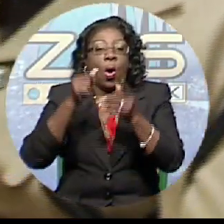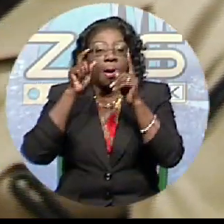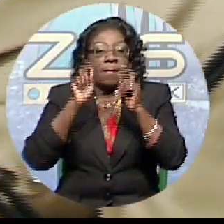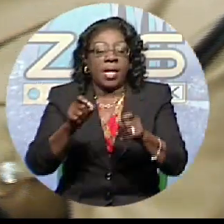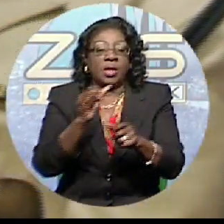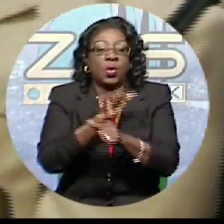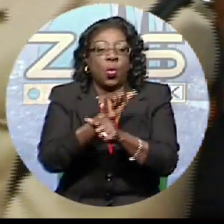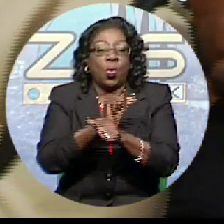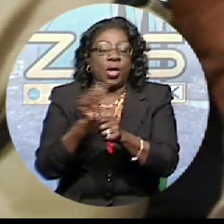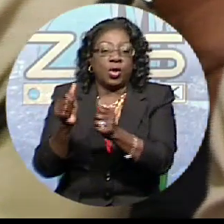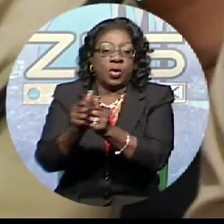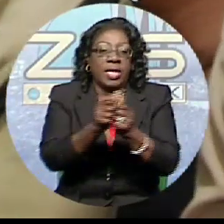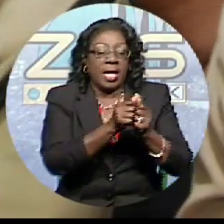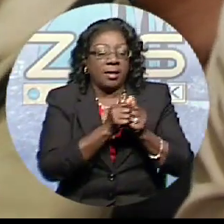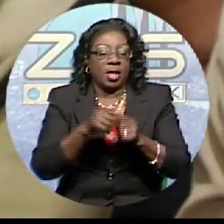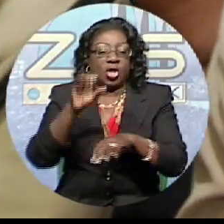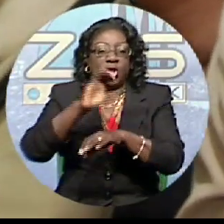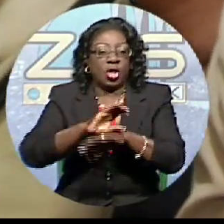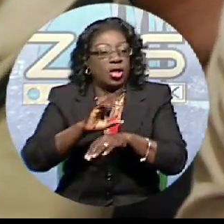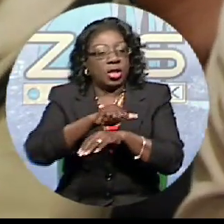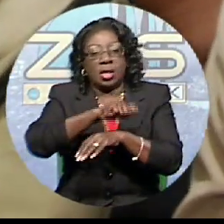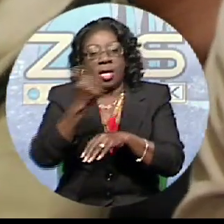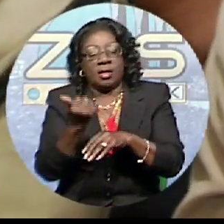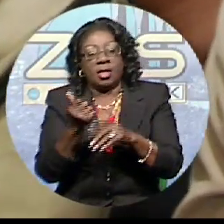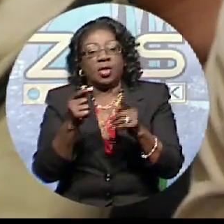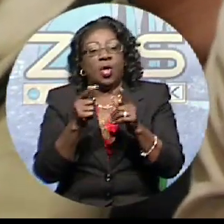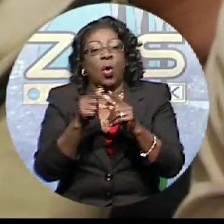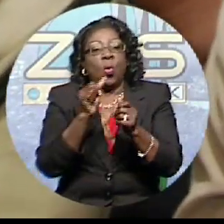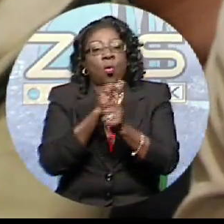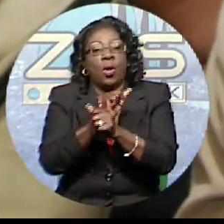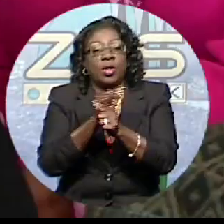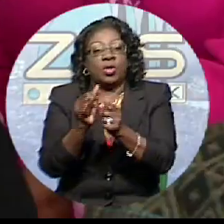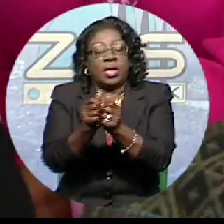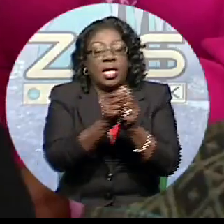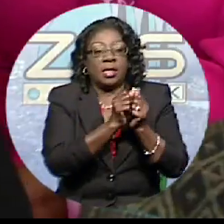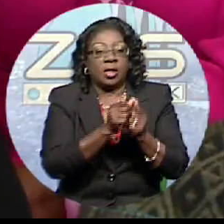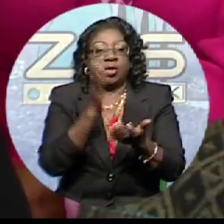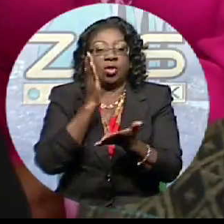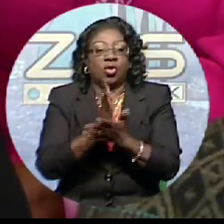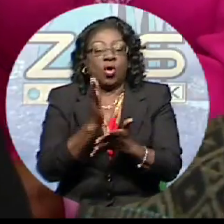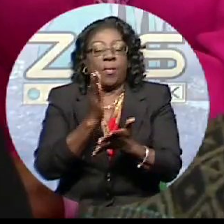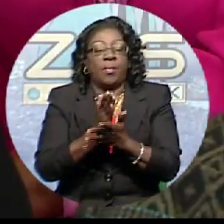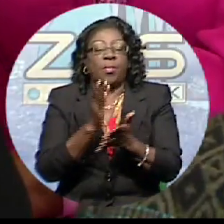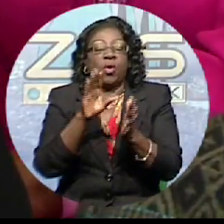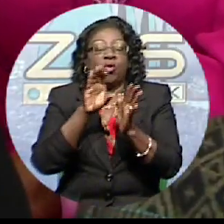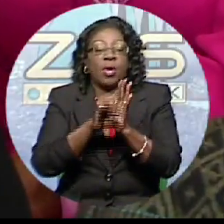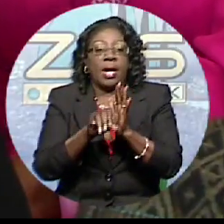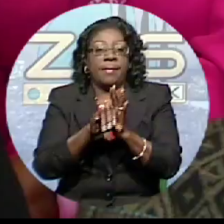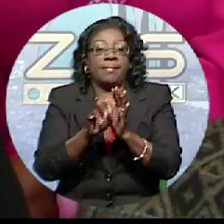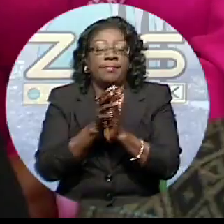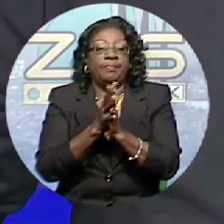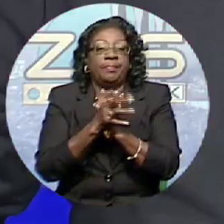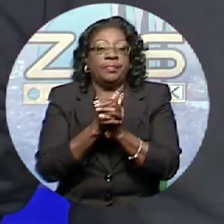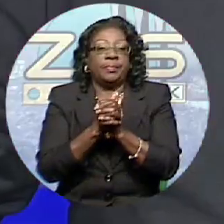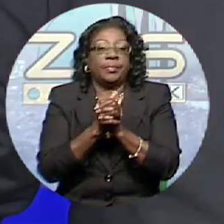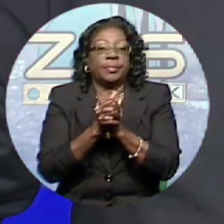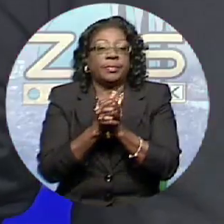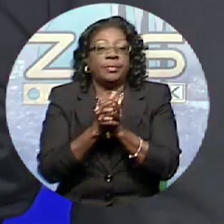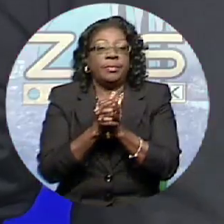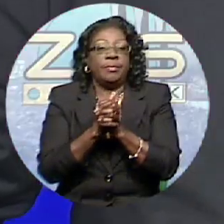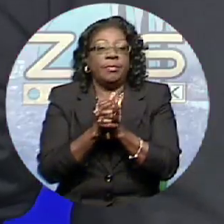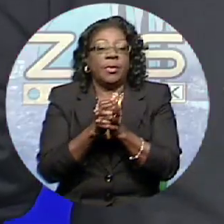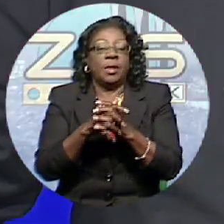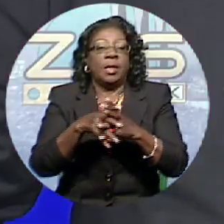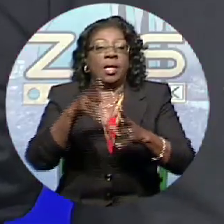including the government, church, NGOs, education institutions, and families. Clint Watson, ZNS Network News. From